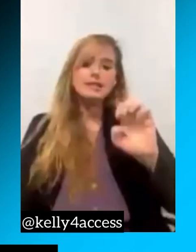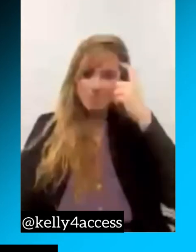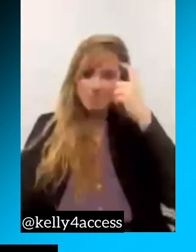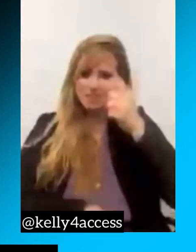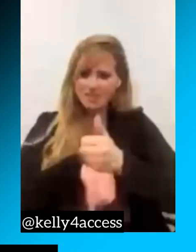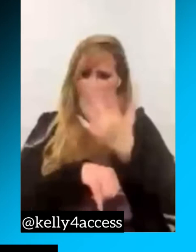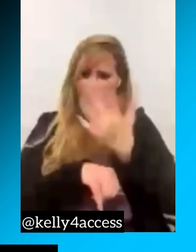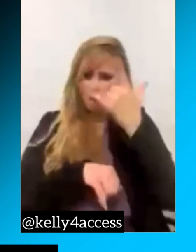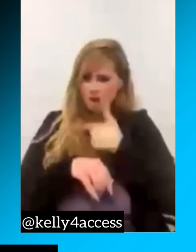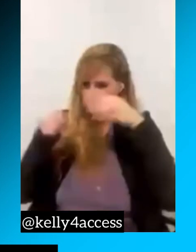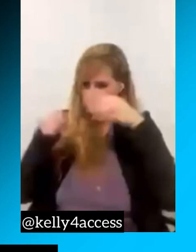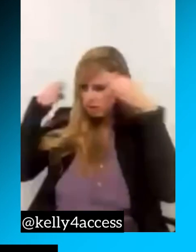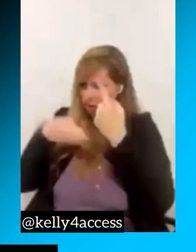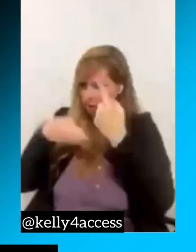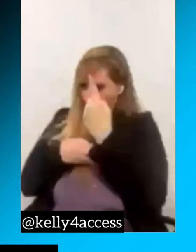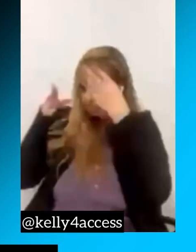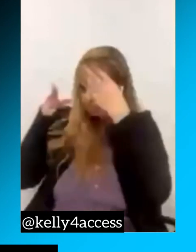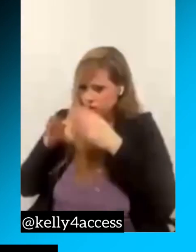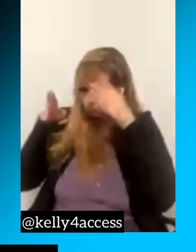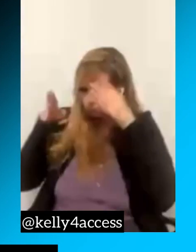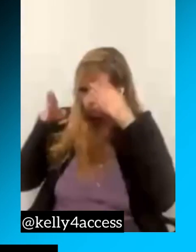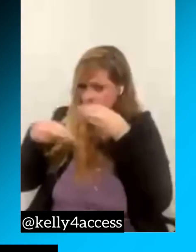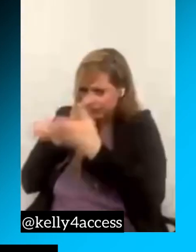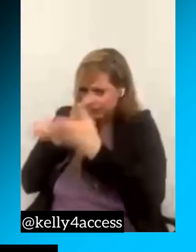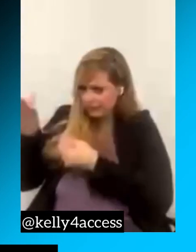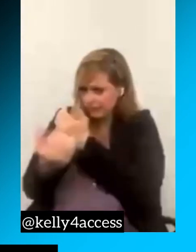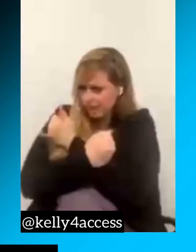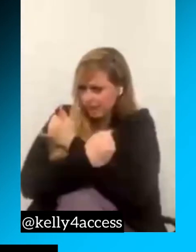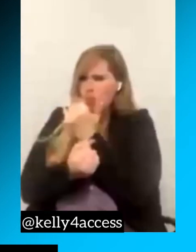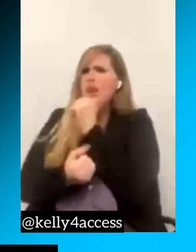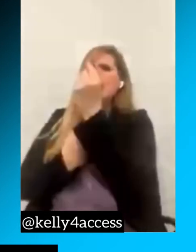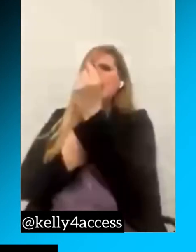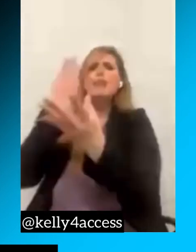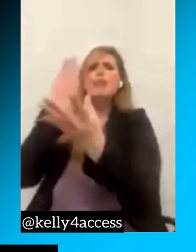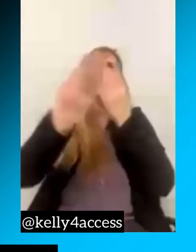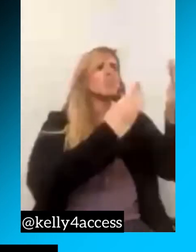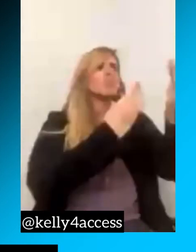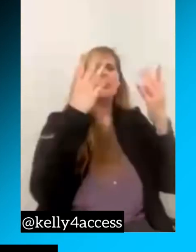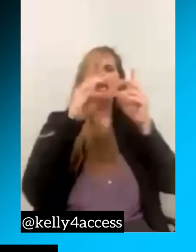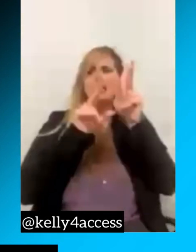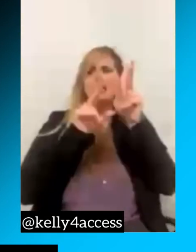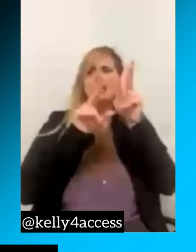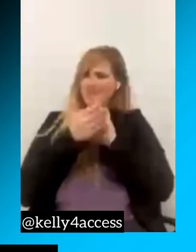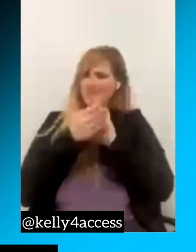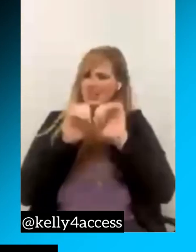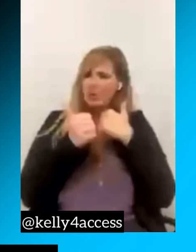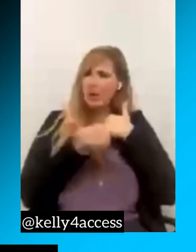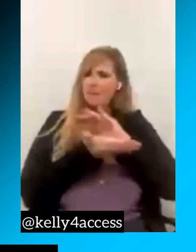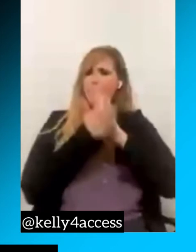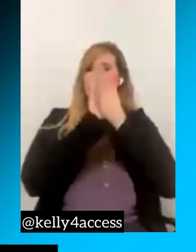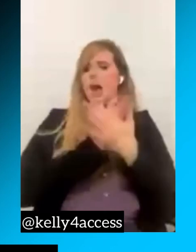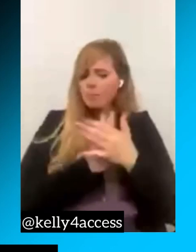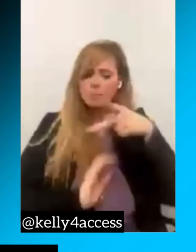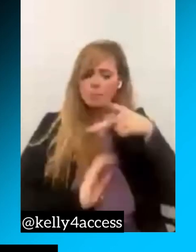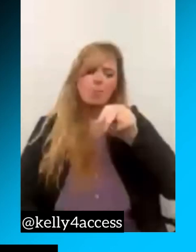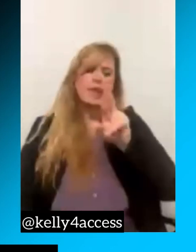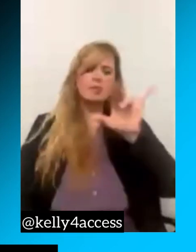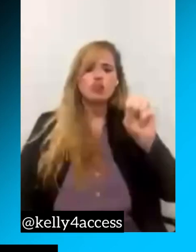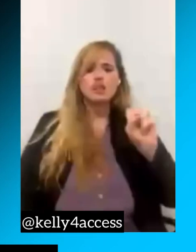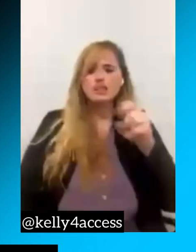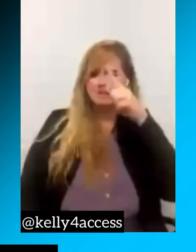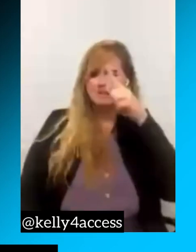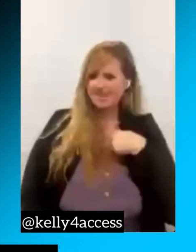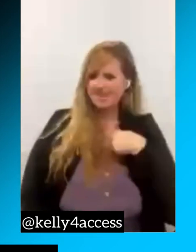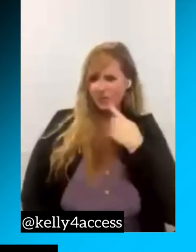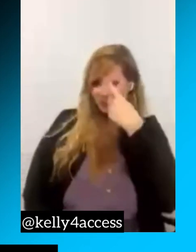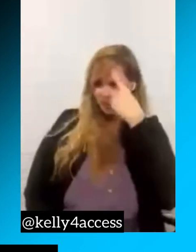can't I give it to as many people as possible, basically? And that's kind of how I got into polyamory. And I didn't know the name,